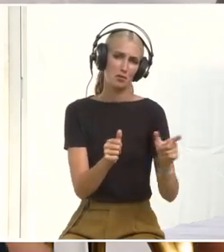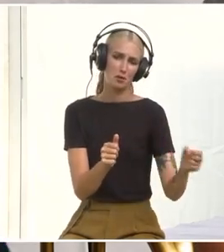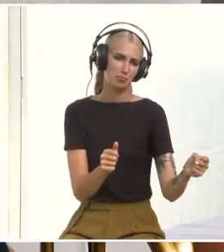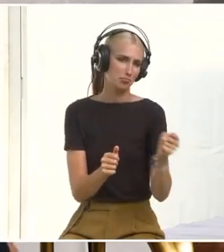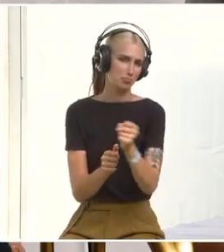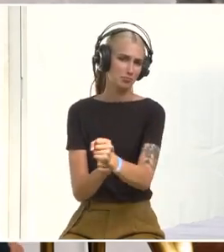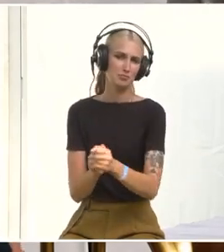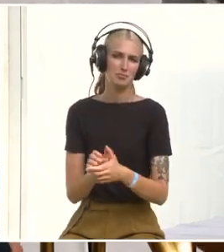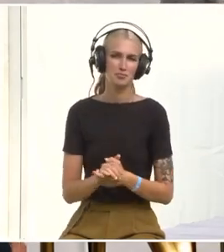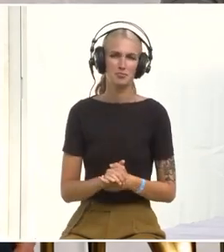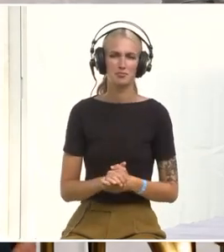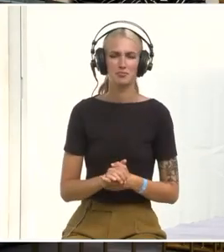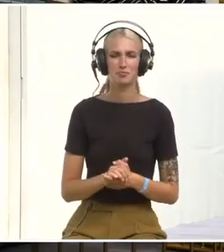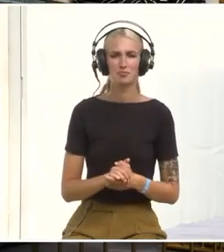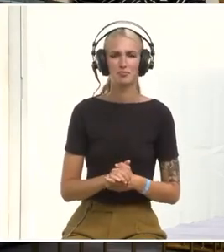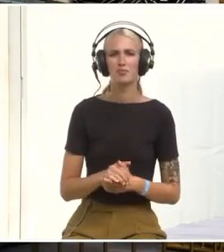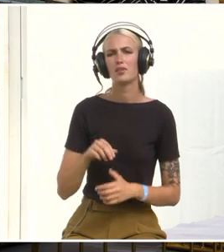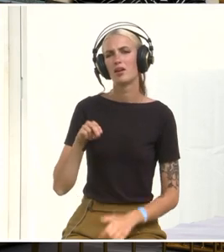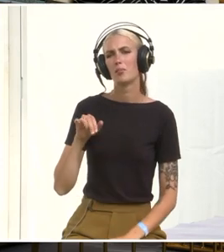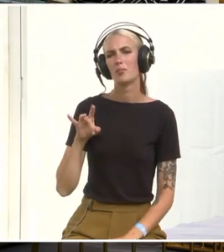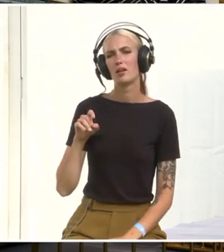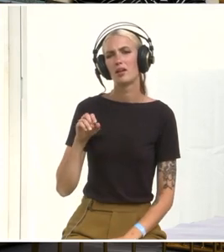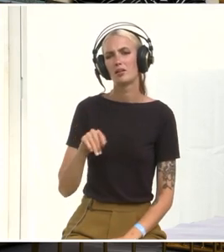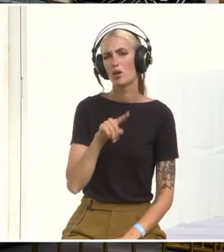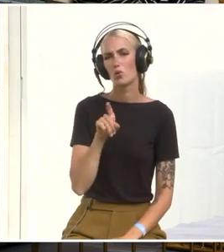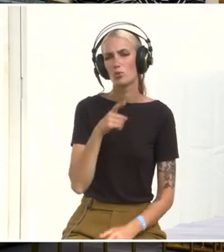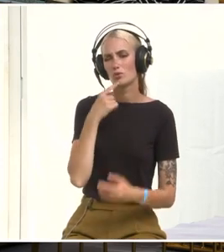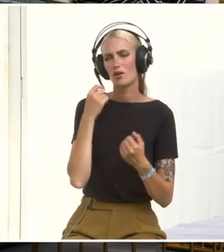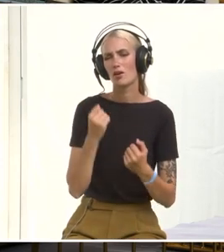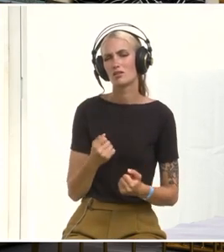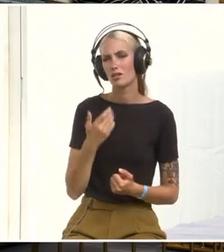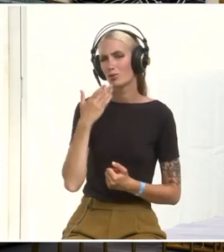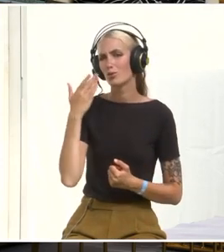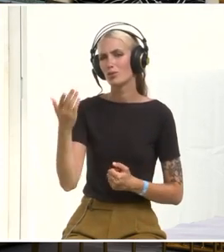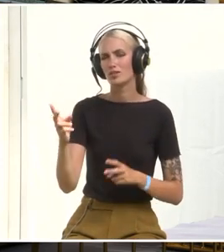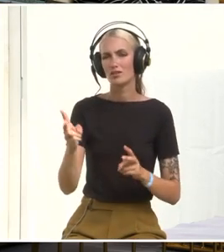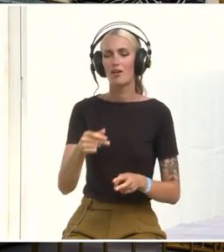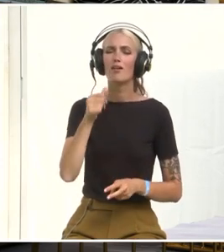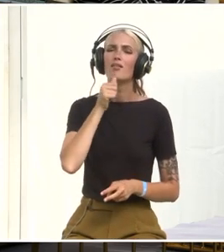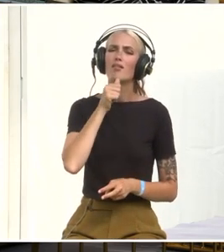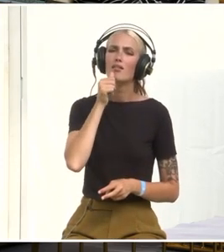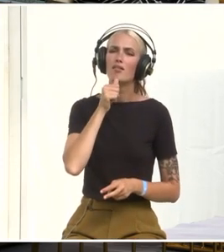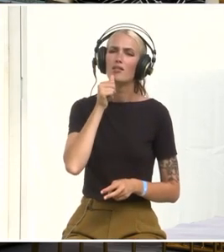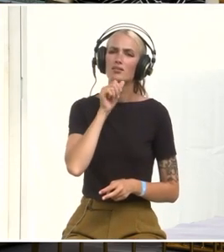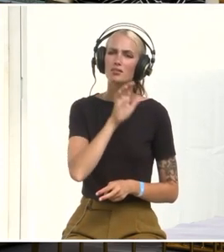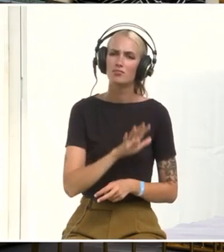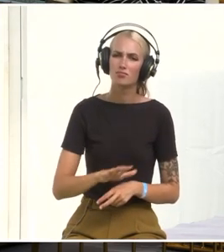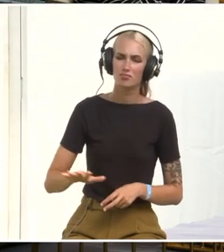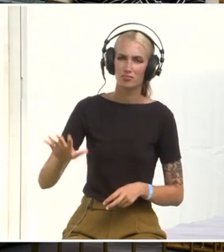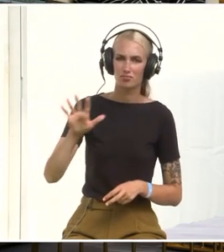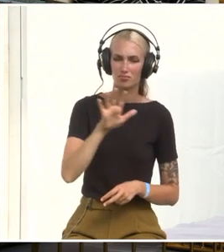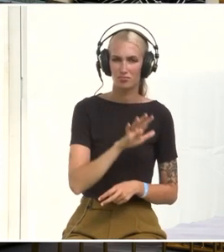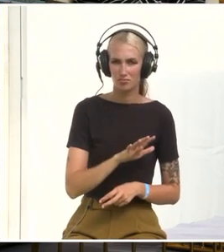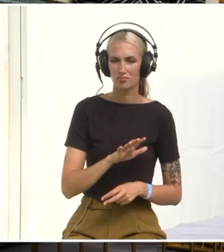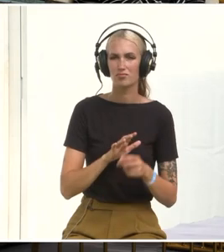A quick and tough question also, Piret, to you. So in Estonia, we are discussing about four regional development